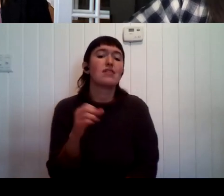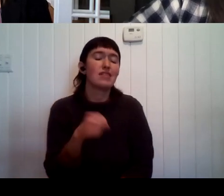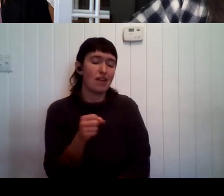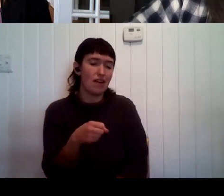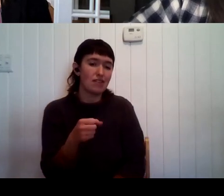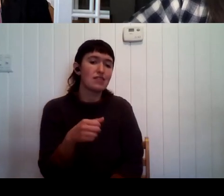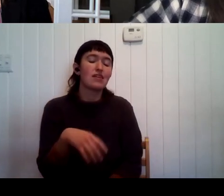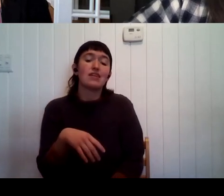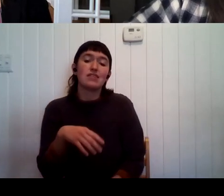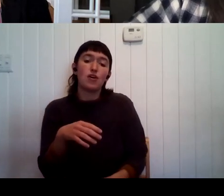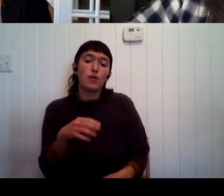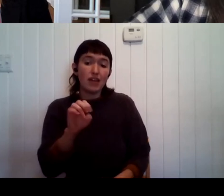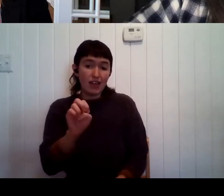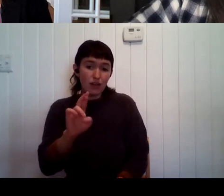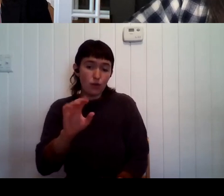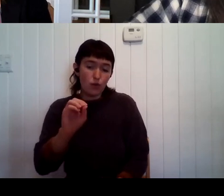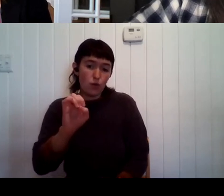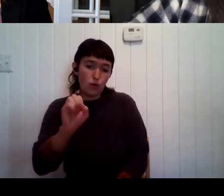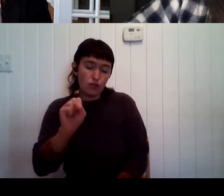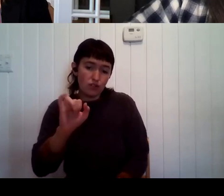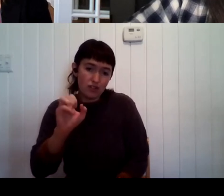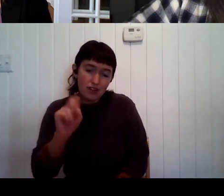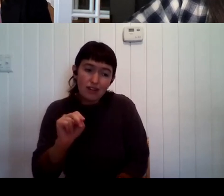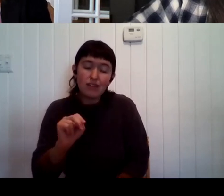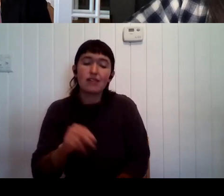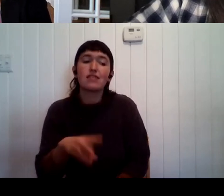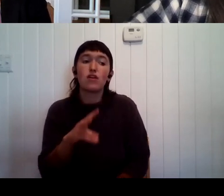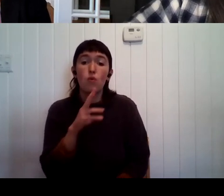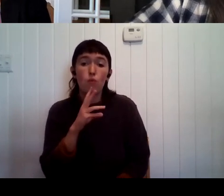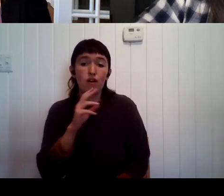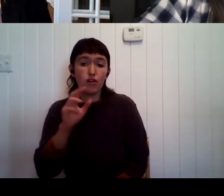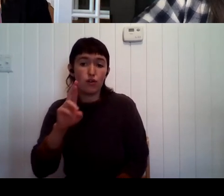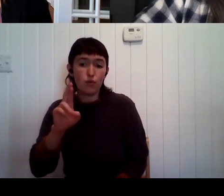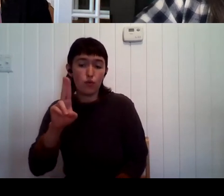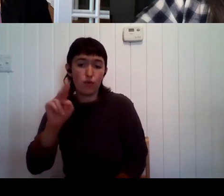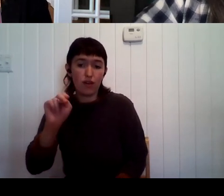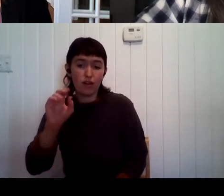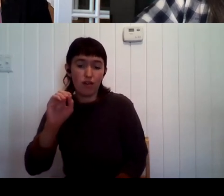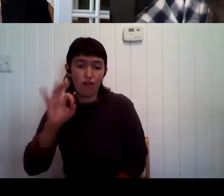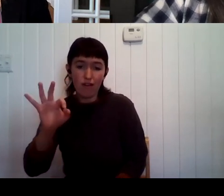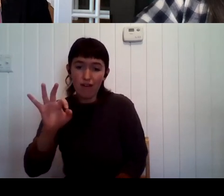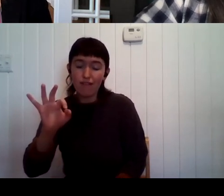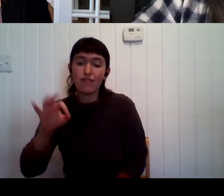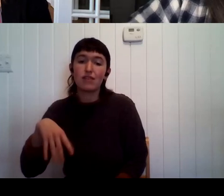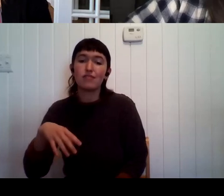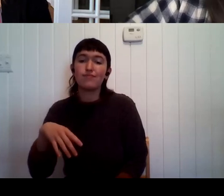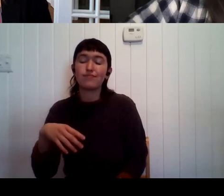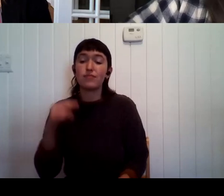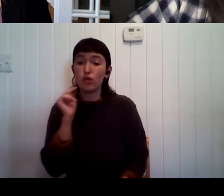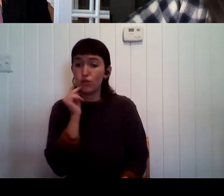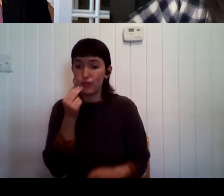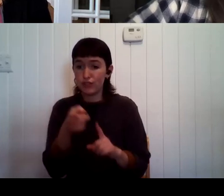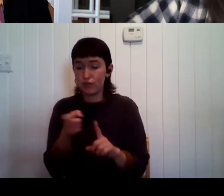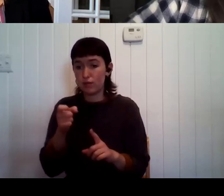the land. And there are certain nutrients in the soil that should be staying in the soil. But if they go into the